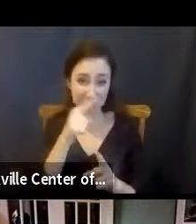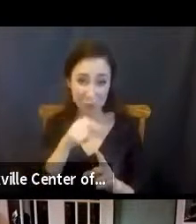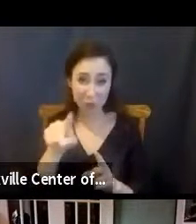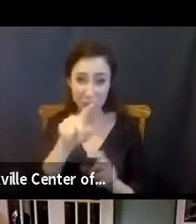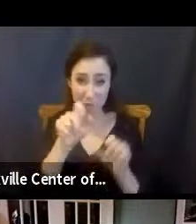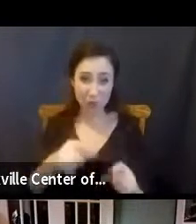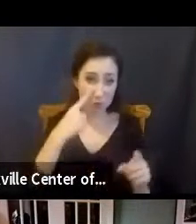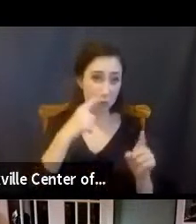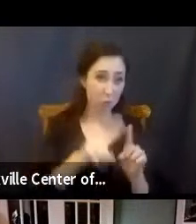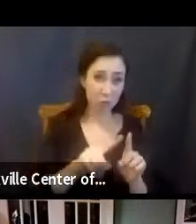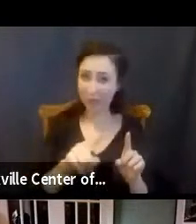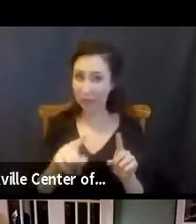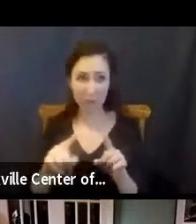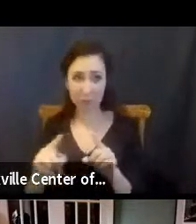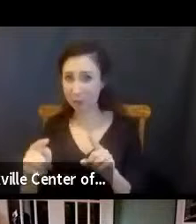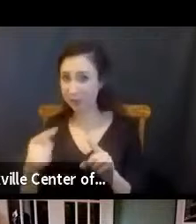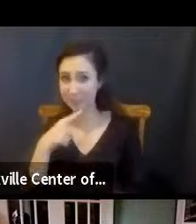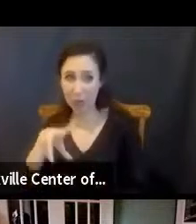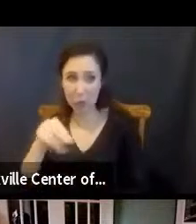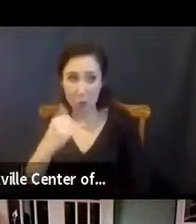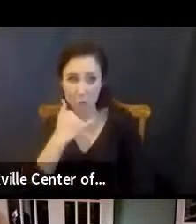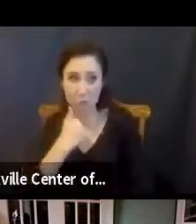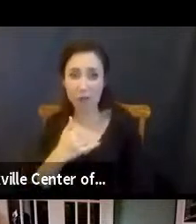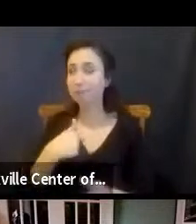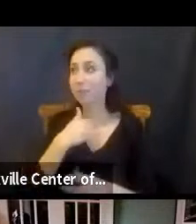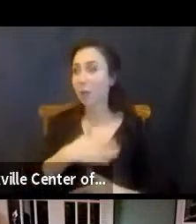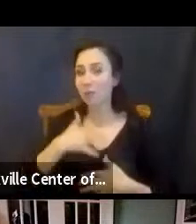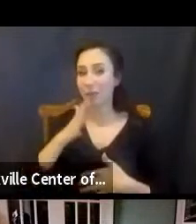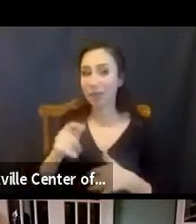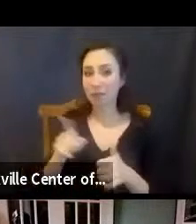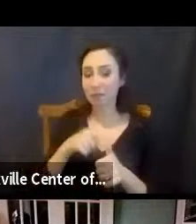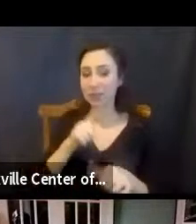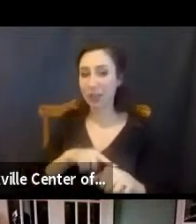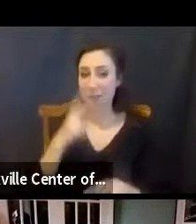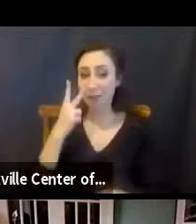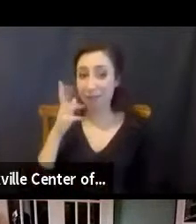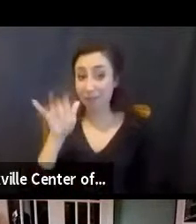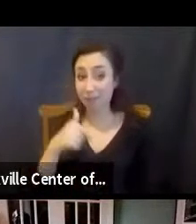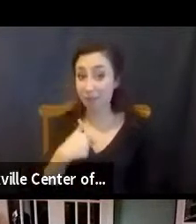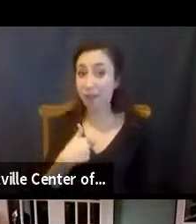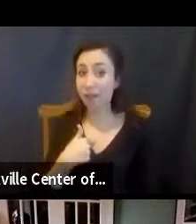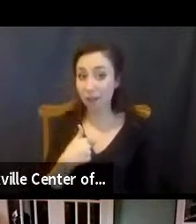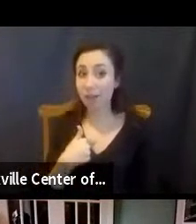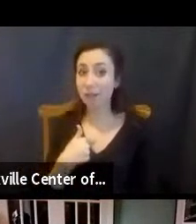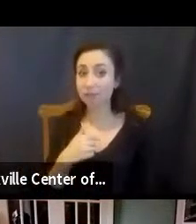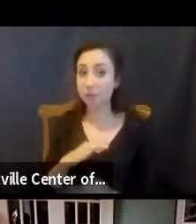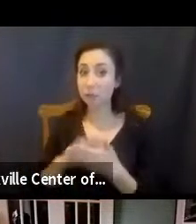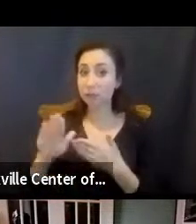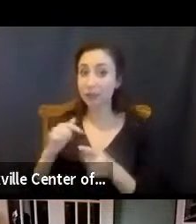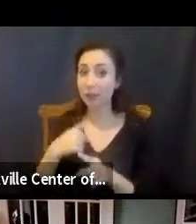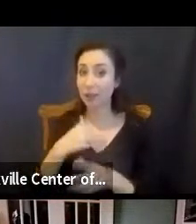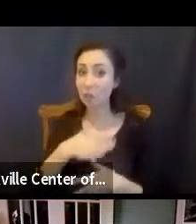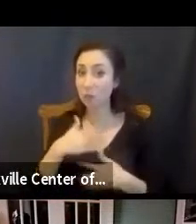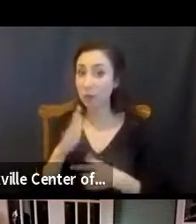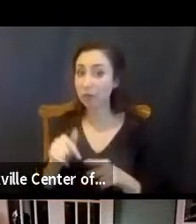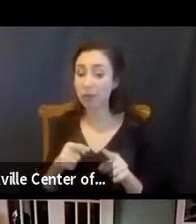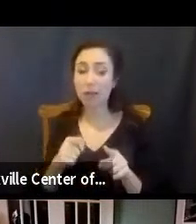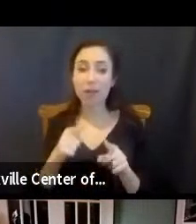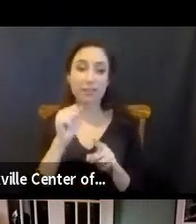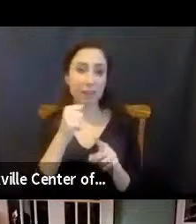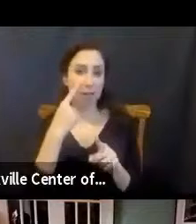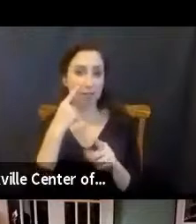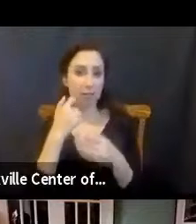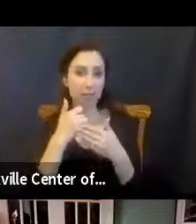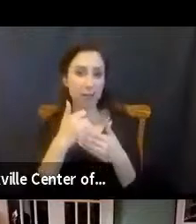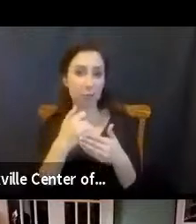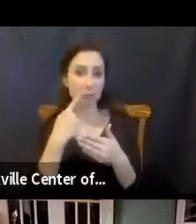or refute. But if you want, I really appreciate that. That was the first time I'd seen that. That was. Yeah, I mean, it helps this discussion.